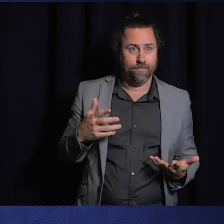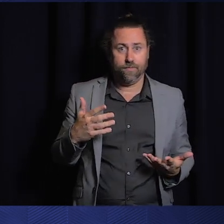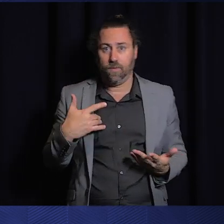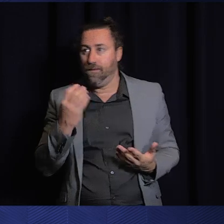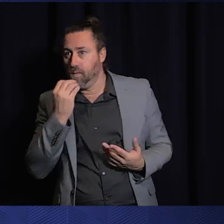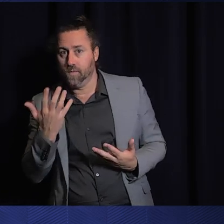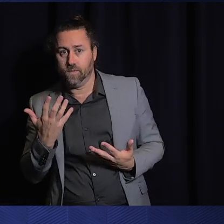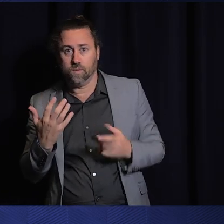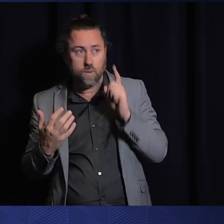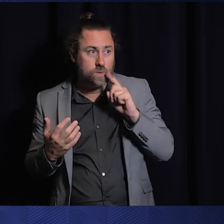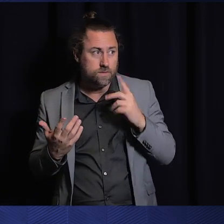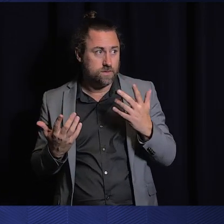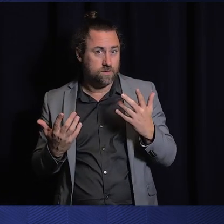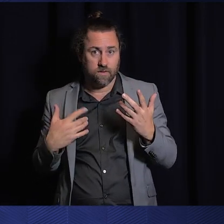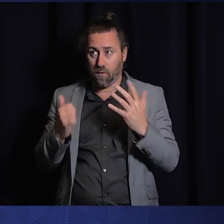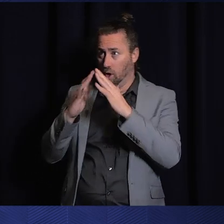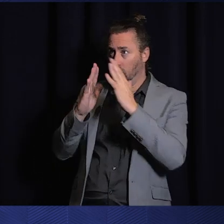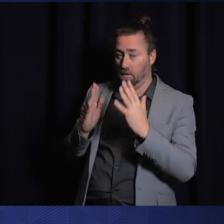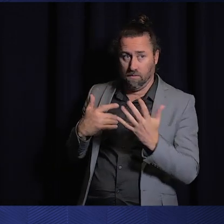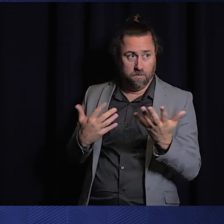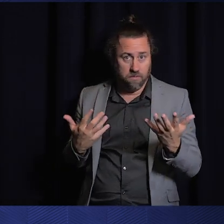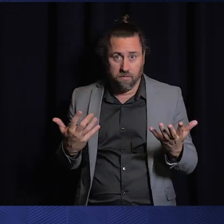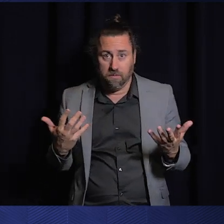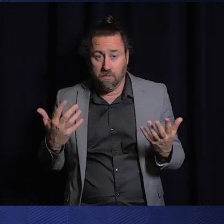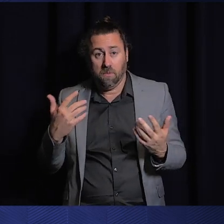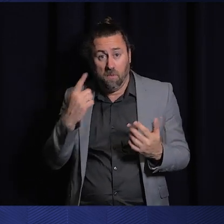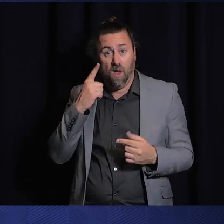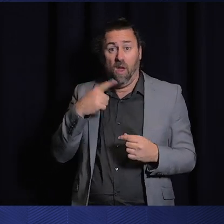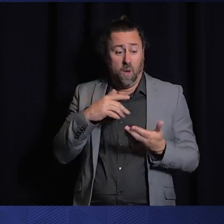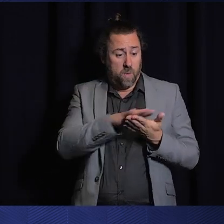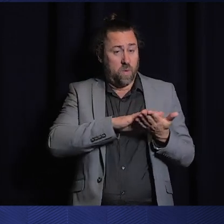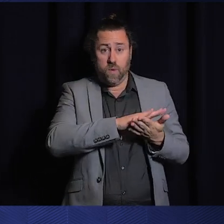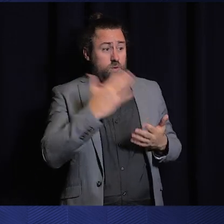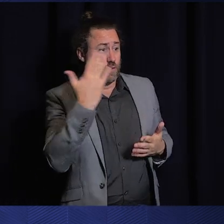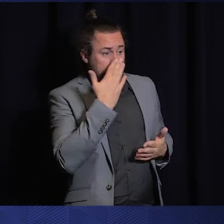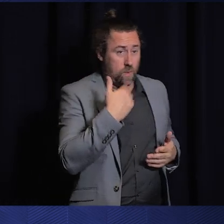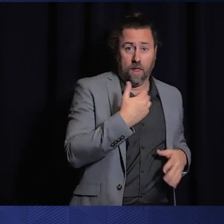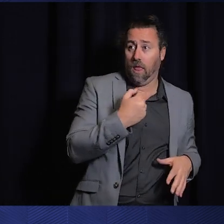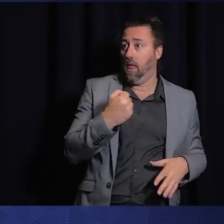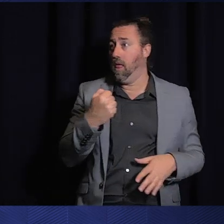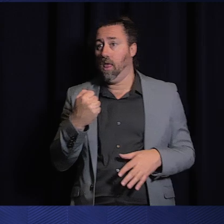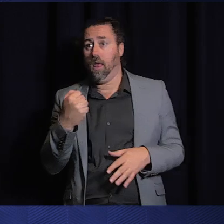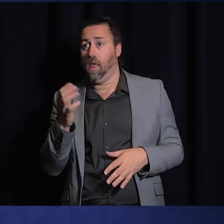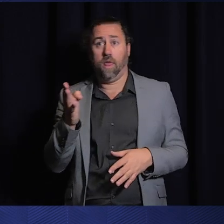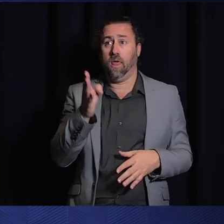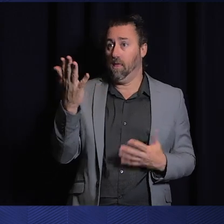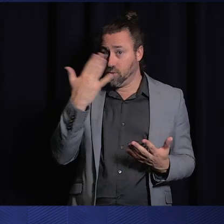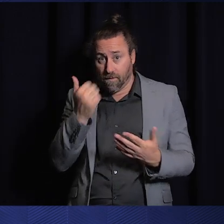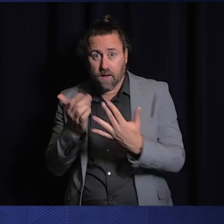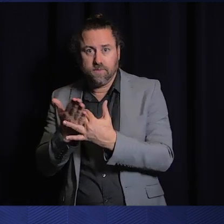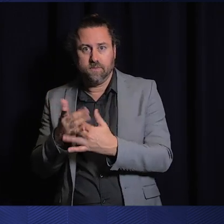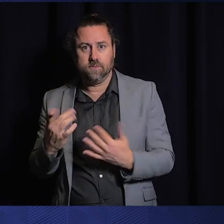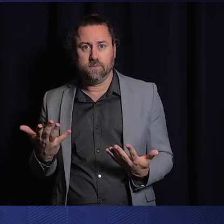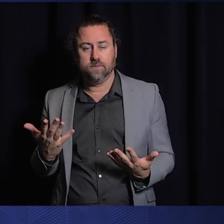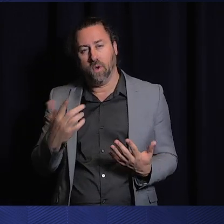food, water, shelter, access to education, healthcare, and so on. So we'll be talking about